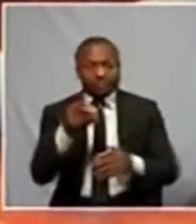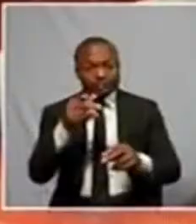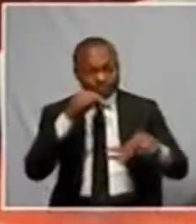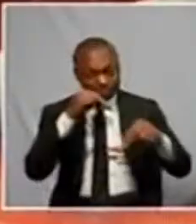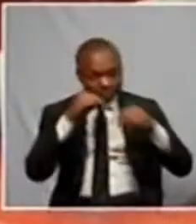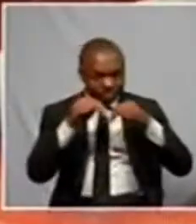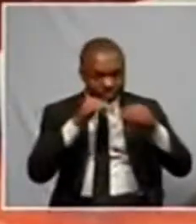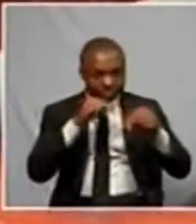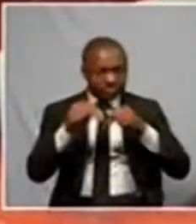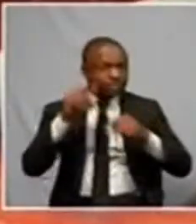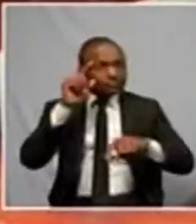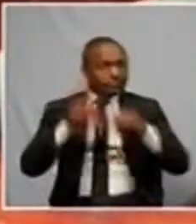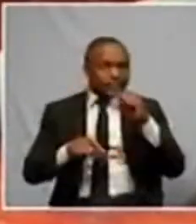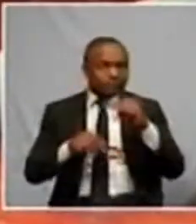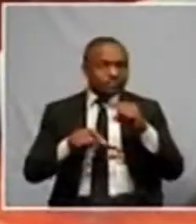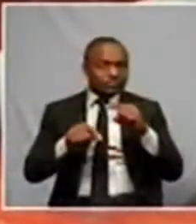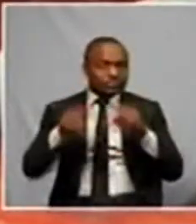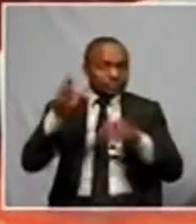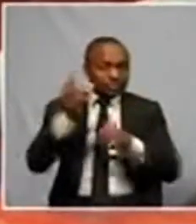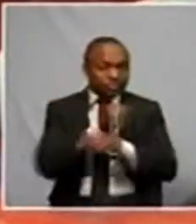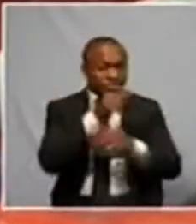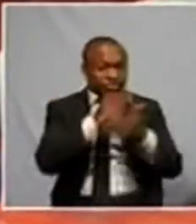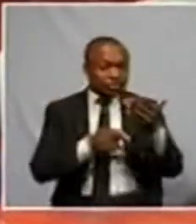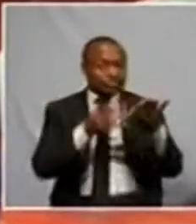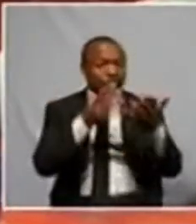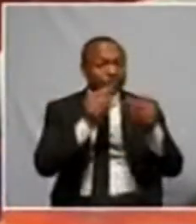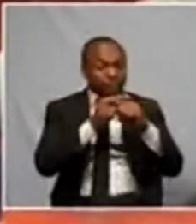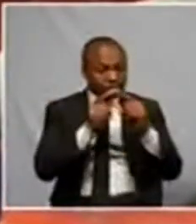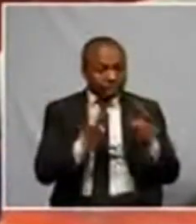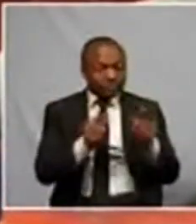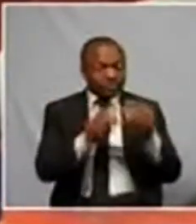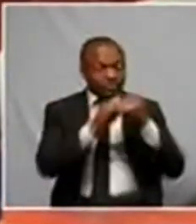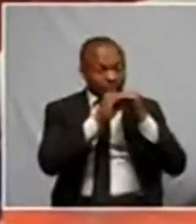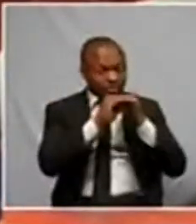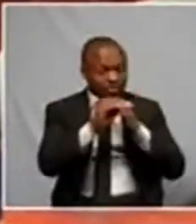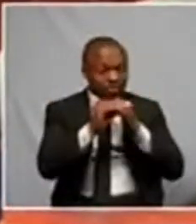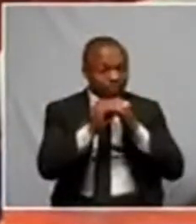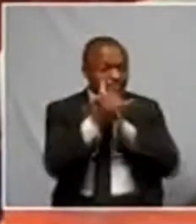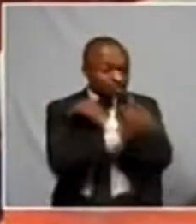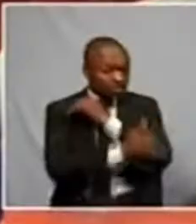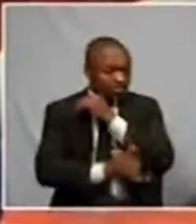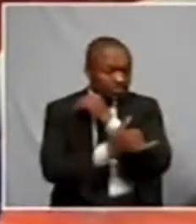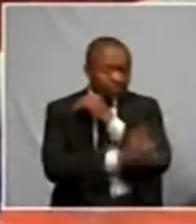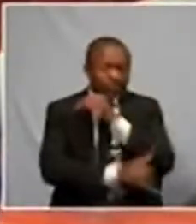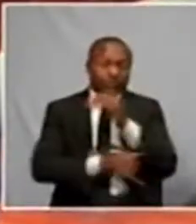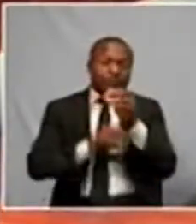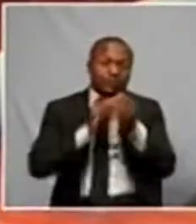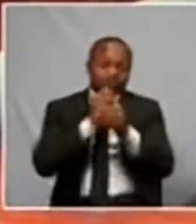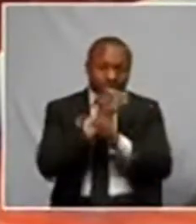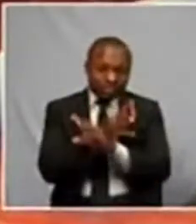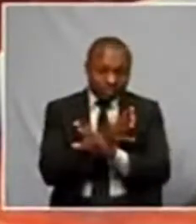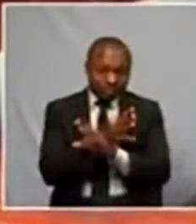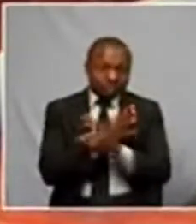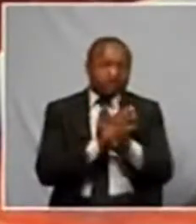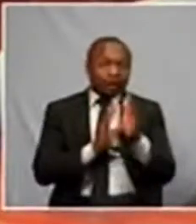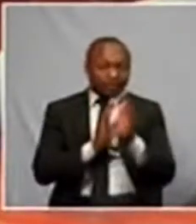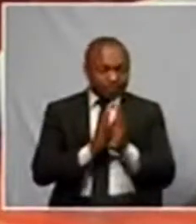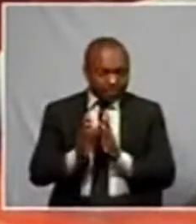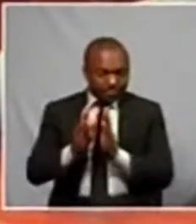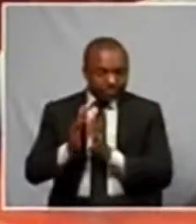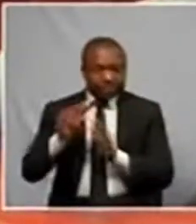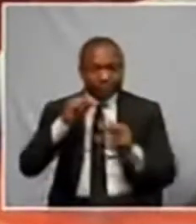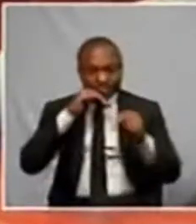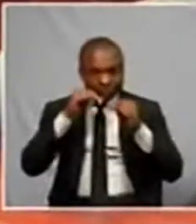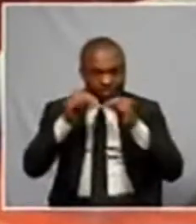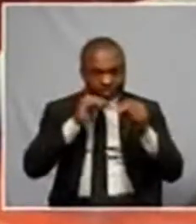course you can't always get what you wish, but to the extent to which a country goes well prepared for the negotiations, you would then